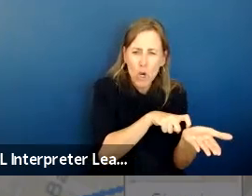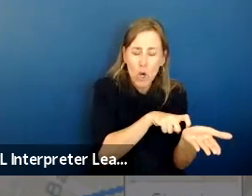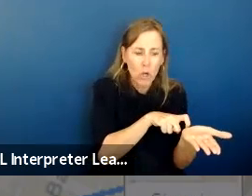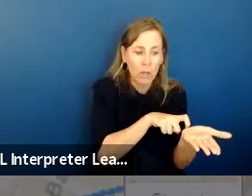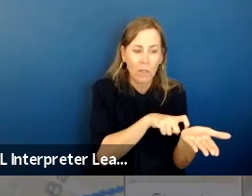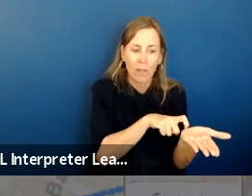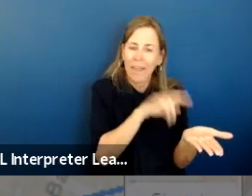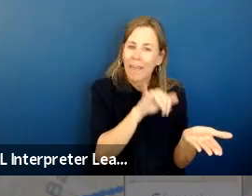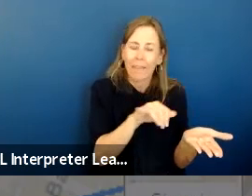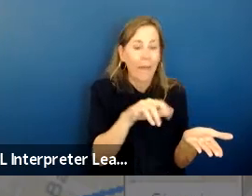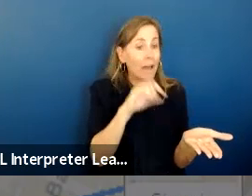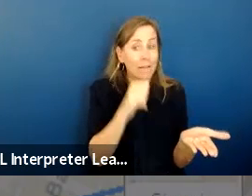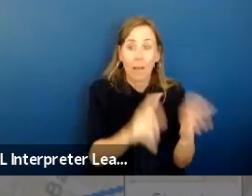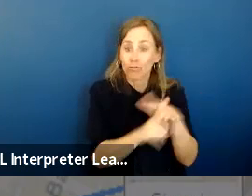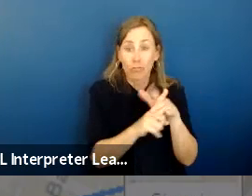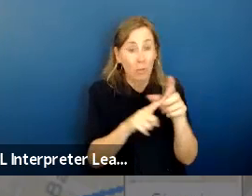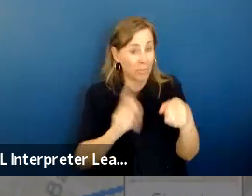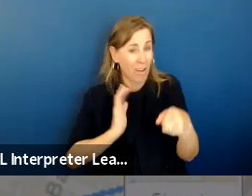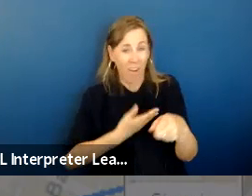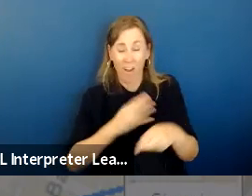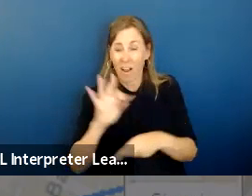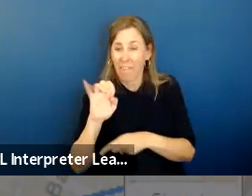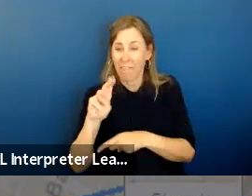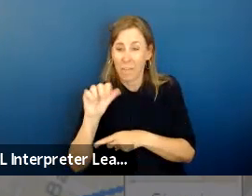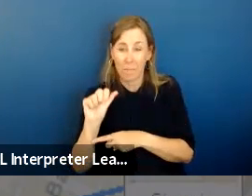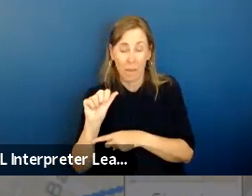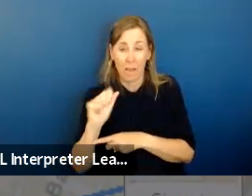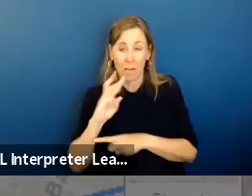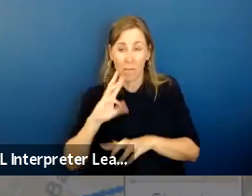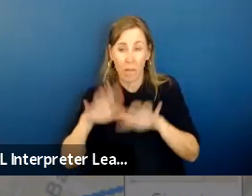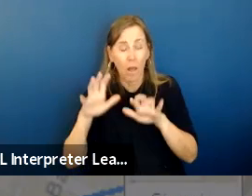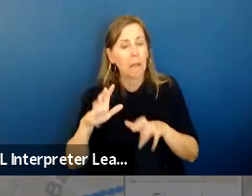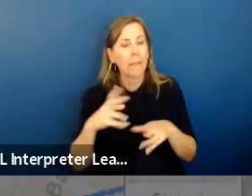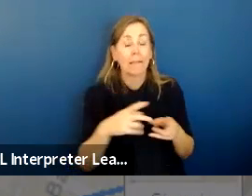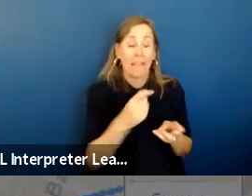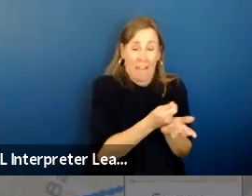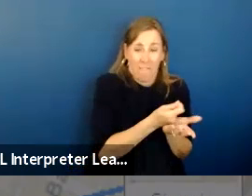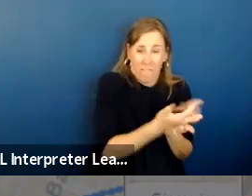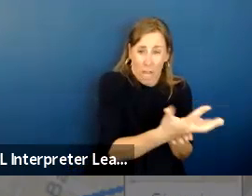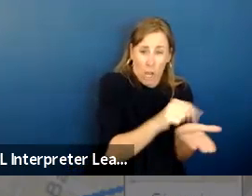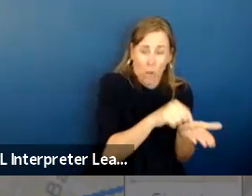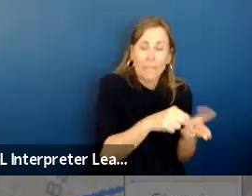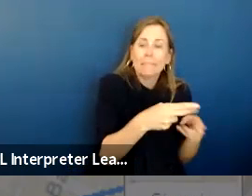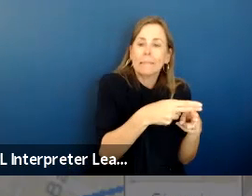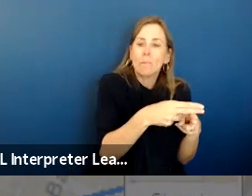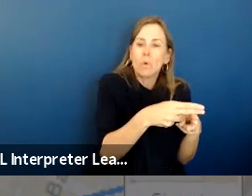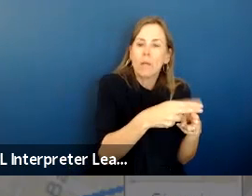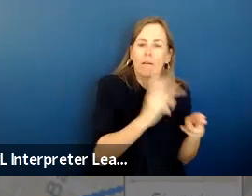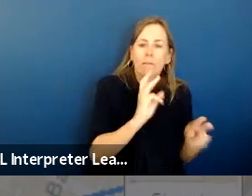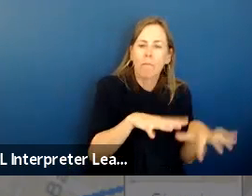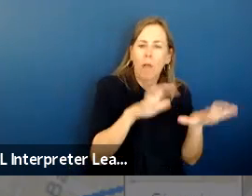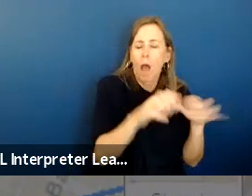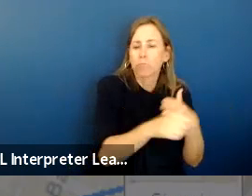on the FEMA flood insurance rate maps. These are temporary conditions of increased risk due to the wildfire, and FEMA does not map these